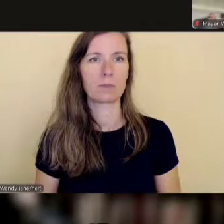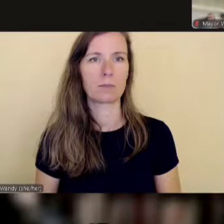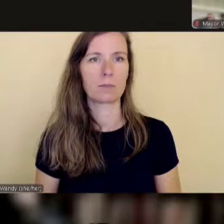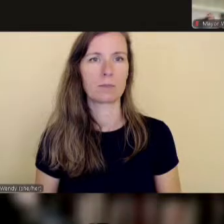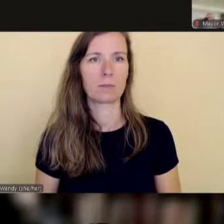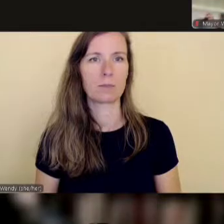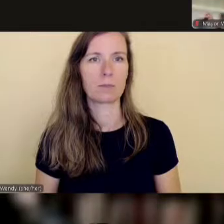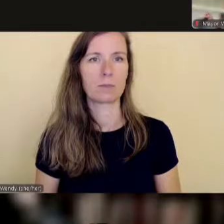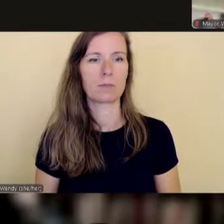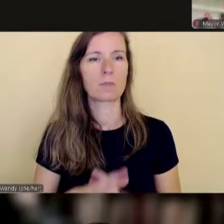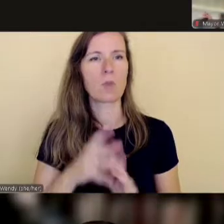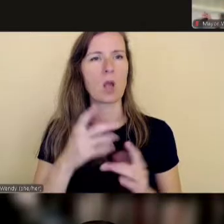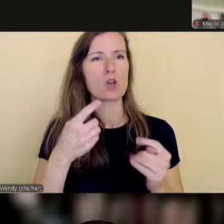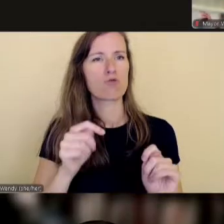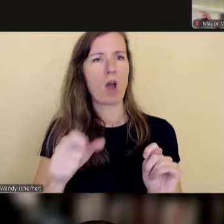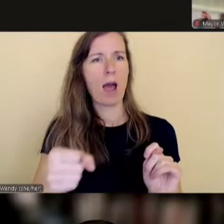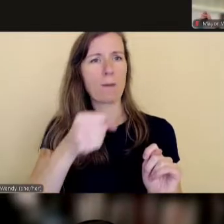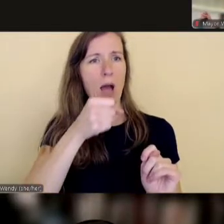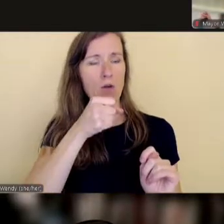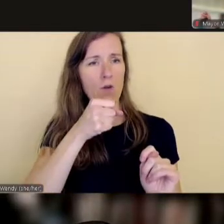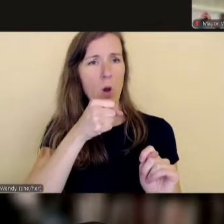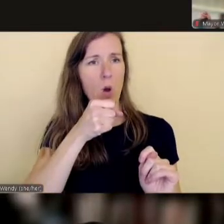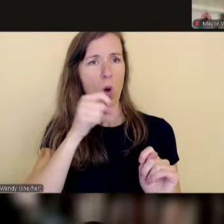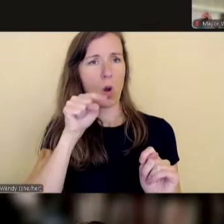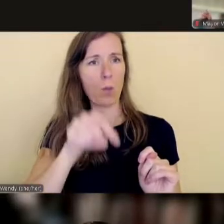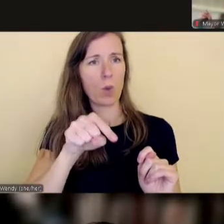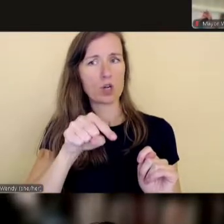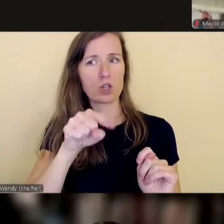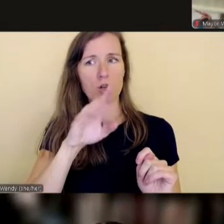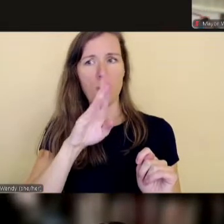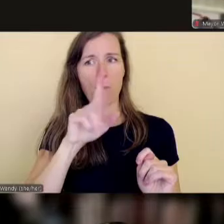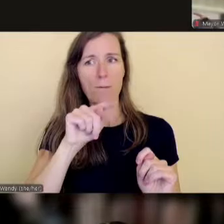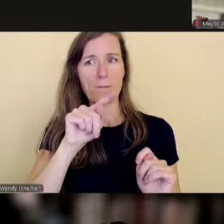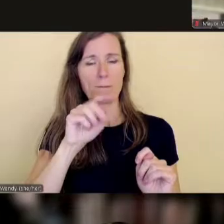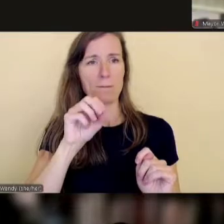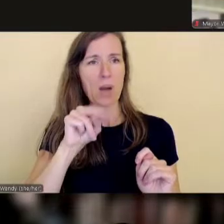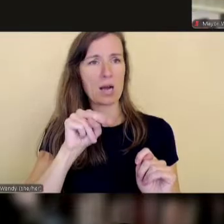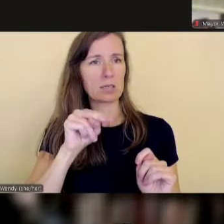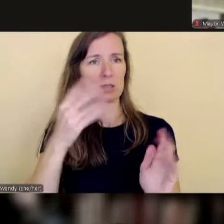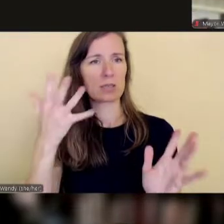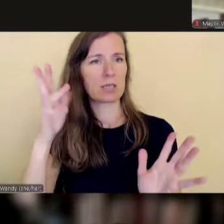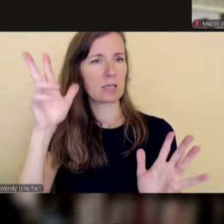Try the microphone or push the group button, the green button on, because she can't hear you.